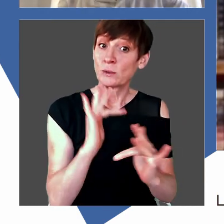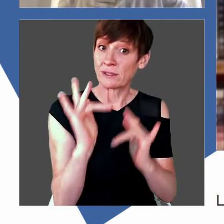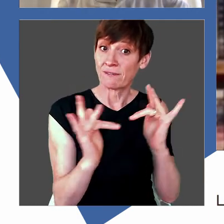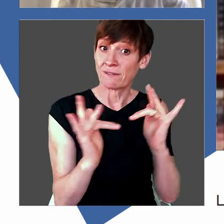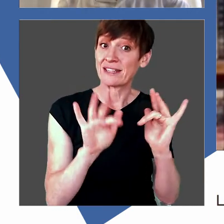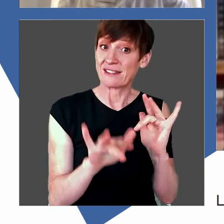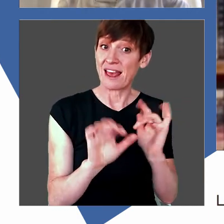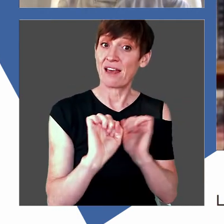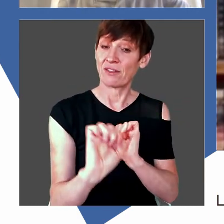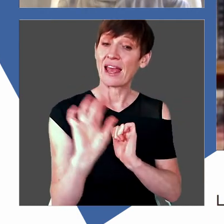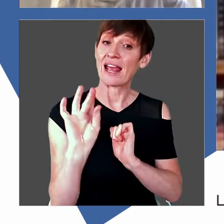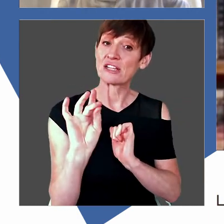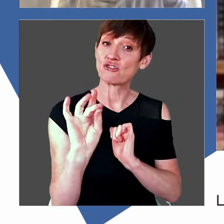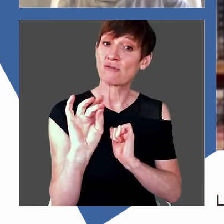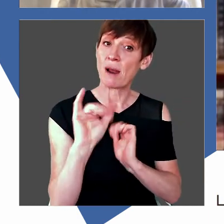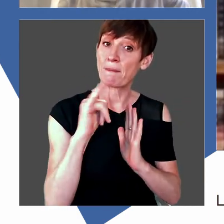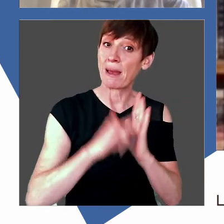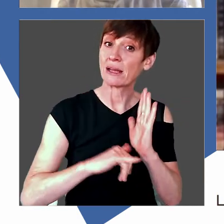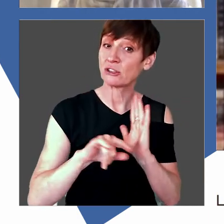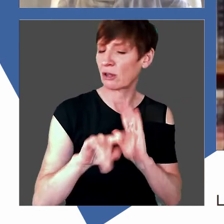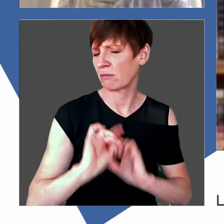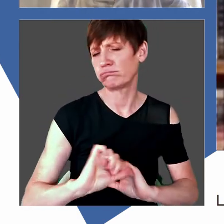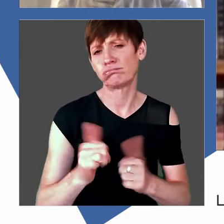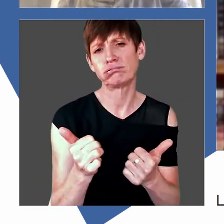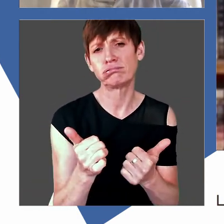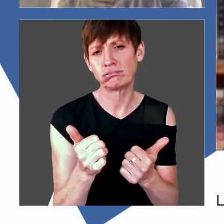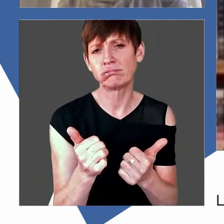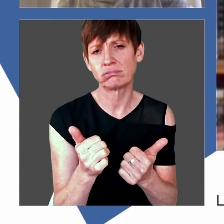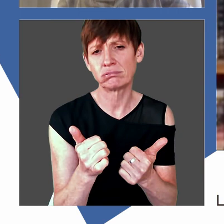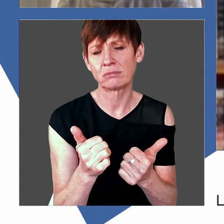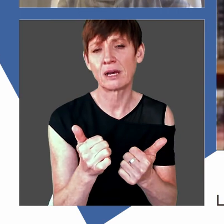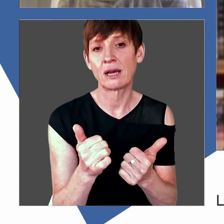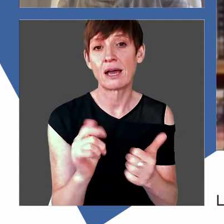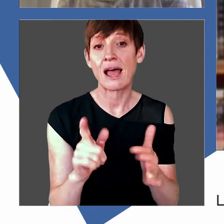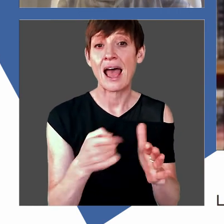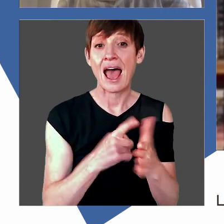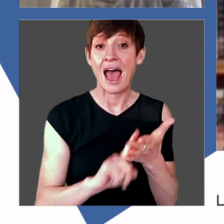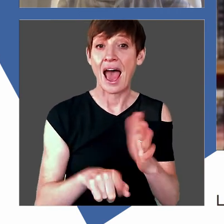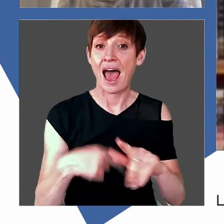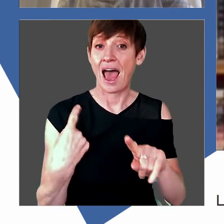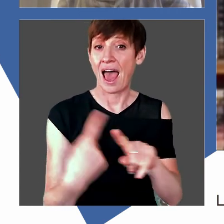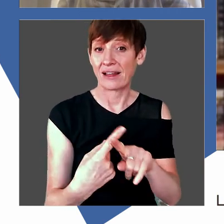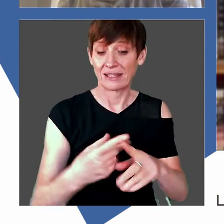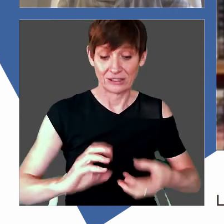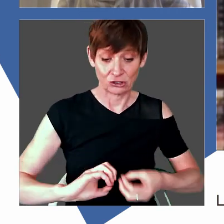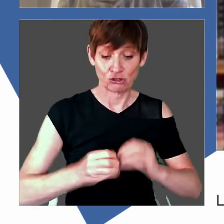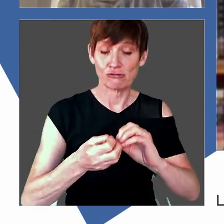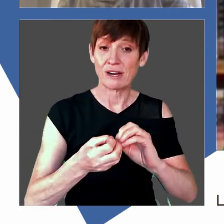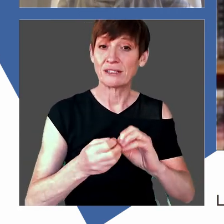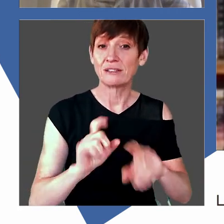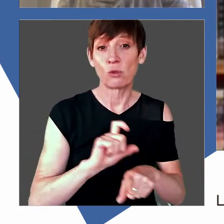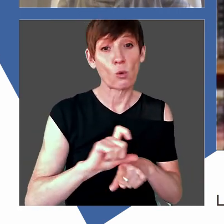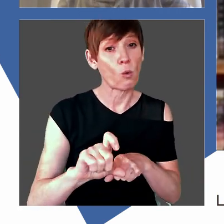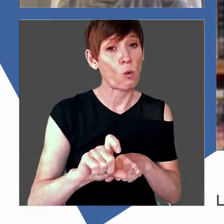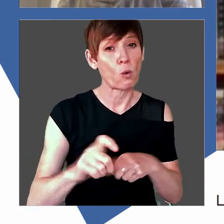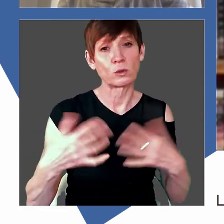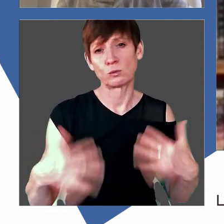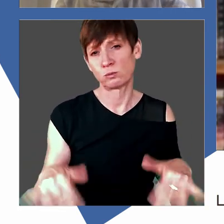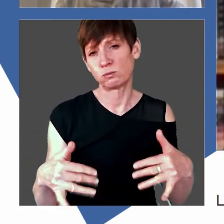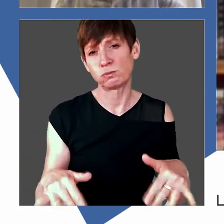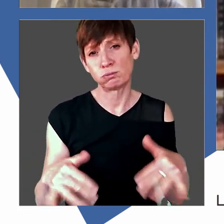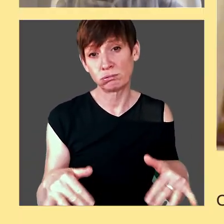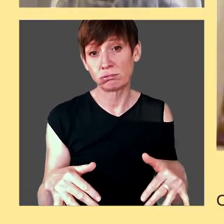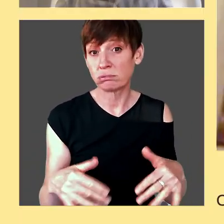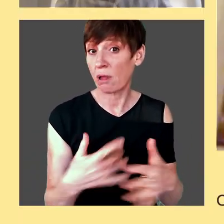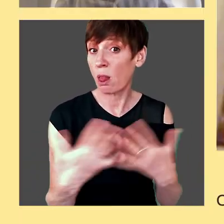be worth checking that out. They're really brilliant what they do. And I know Alec's done a really great job putting the course together. And I think there's loads of really brilliant advice in there. So it might be worth